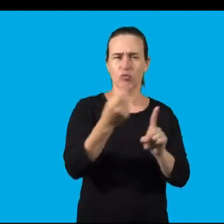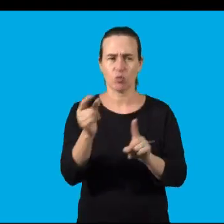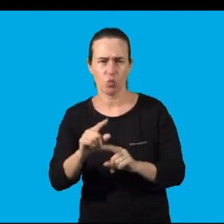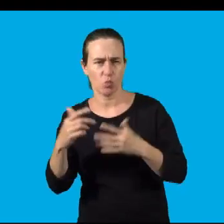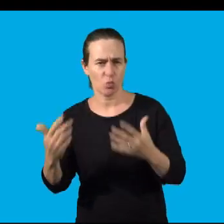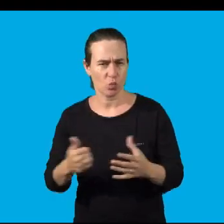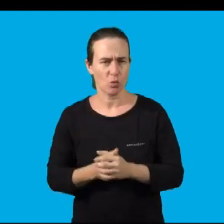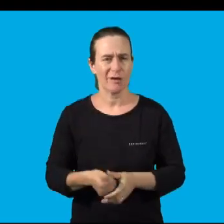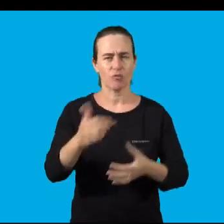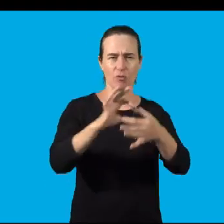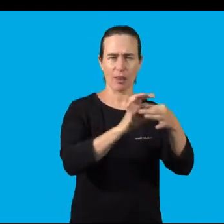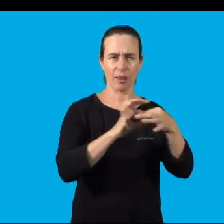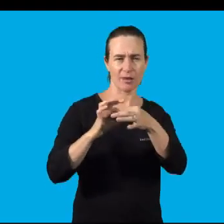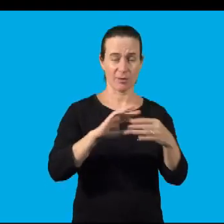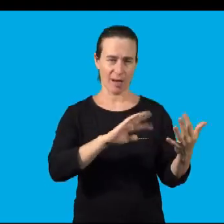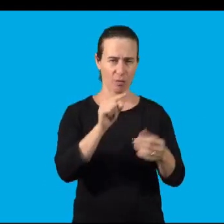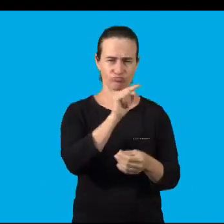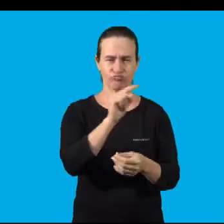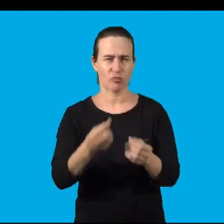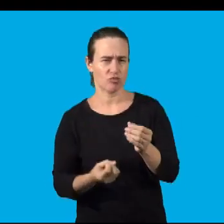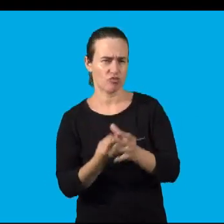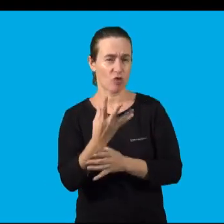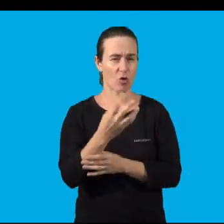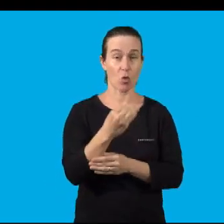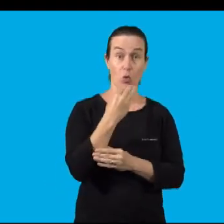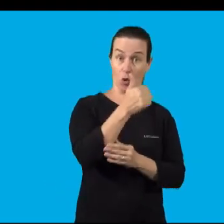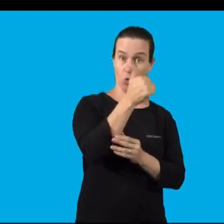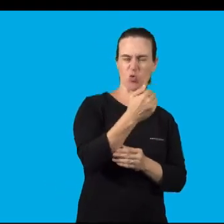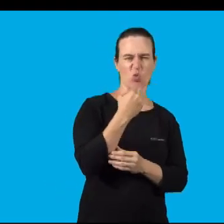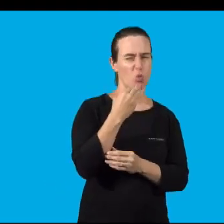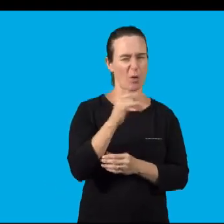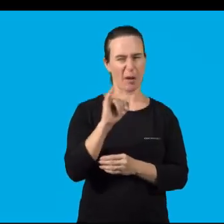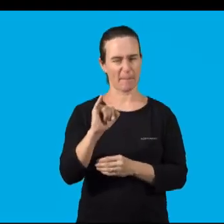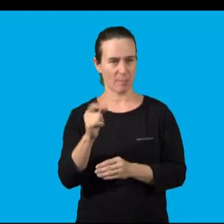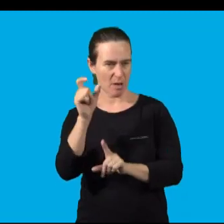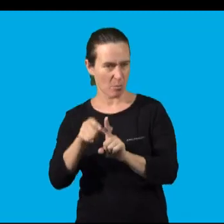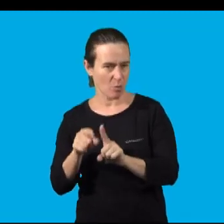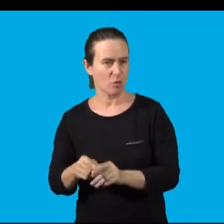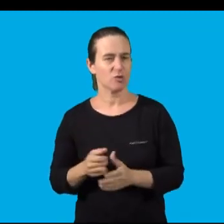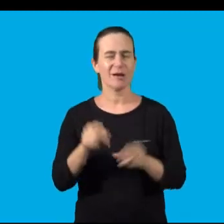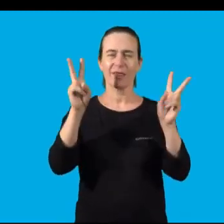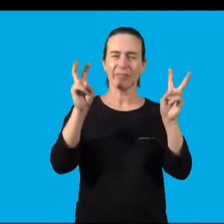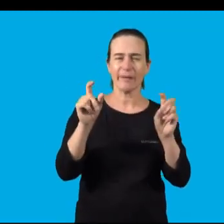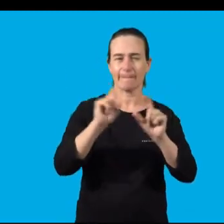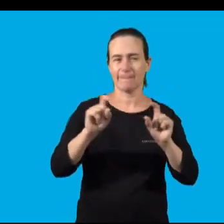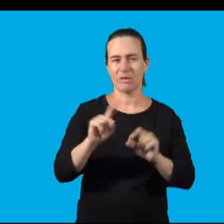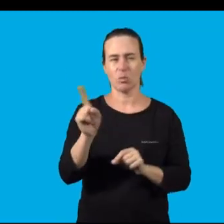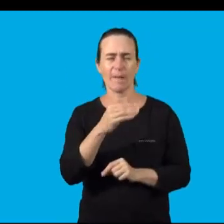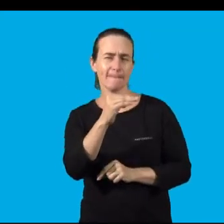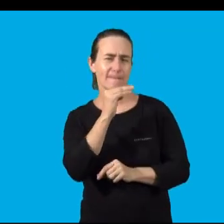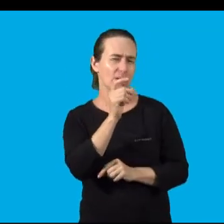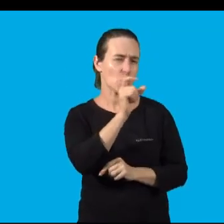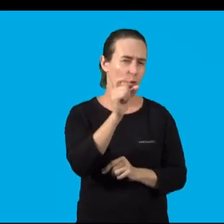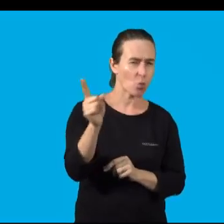characters, character development and growth, protagonist and the antagonist, the themes and the messages, the meaning of words